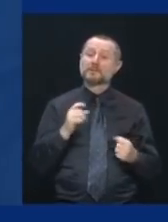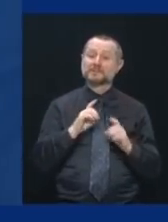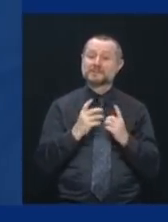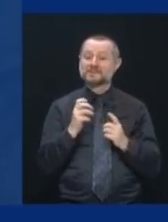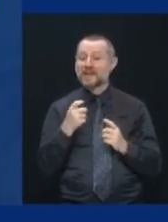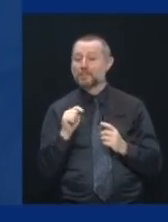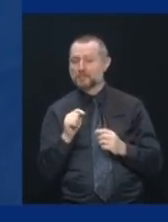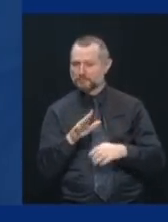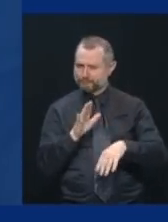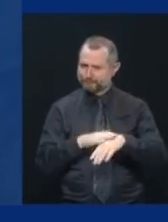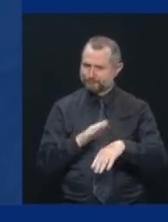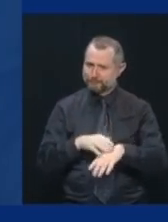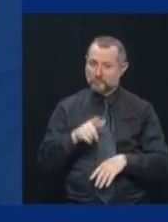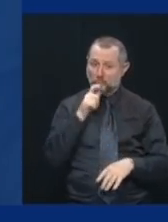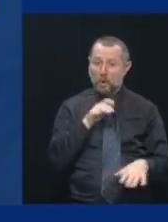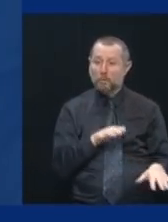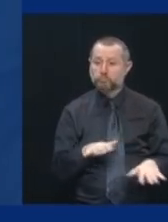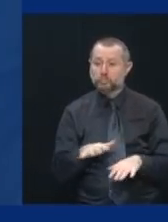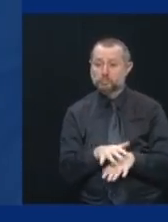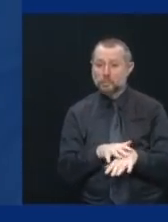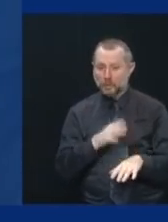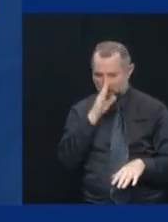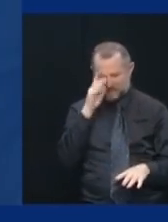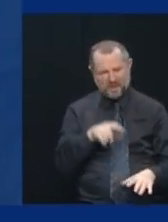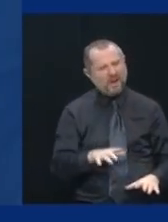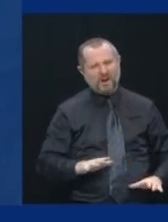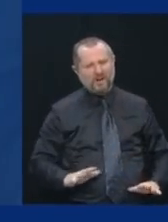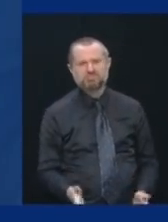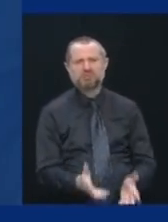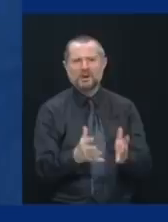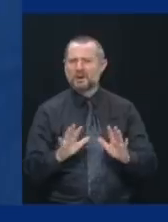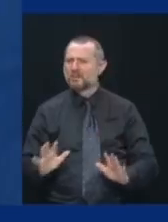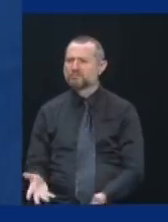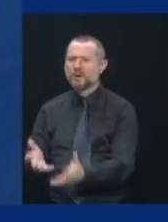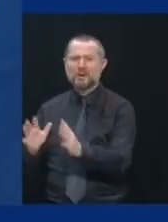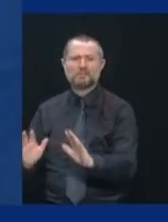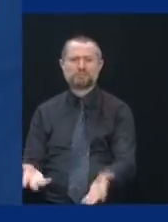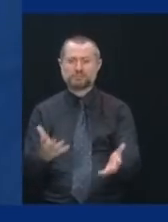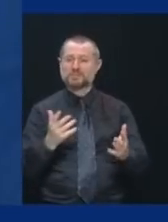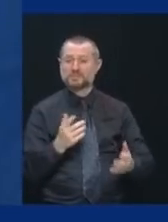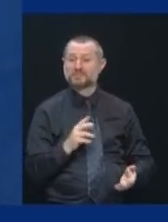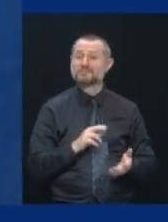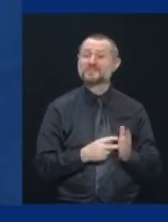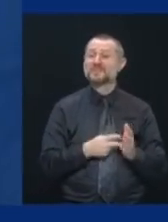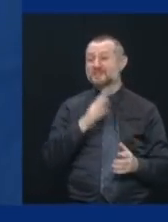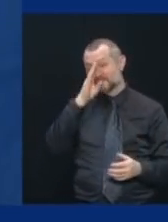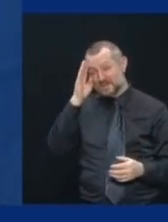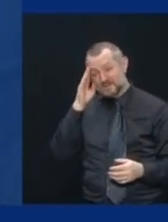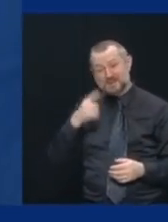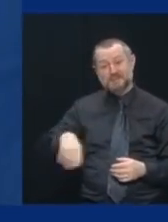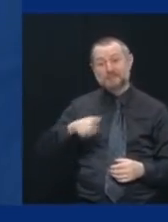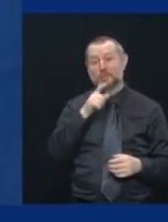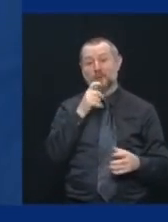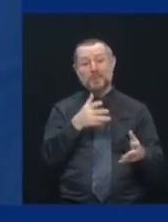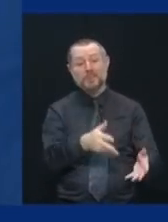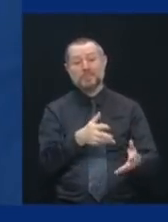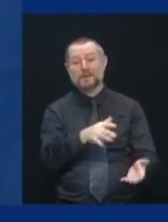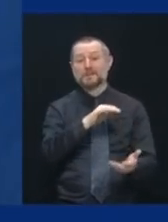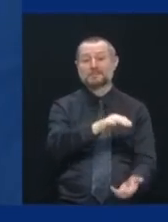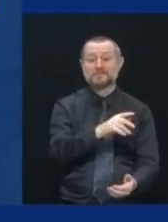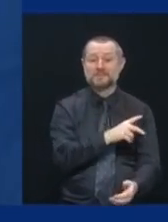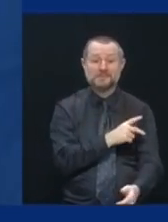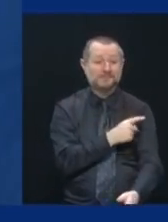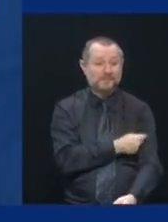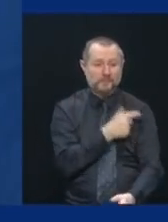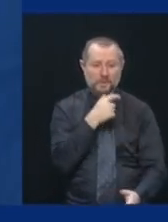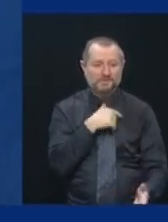after those slow performers. But we're going to take the excess allocation from the hospital workers and use it